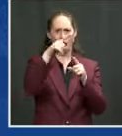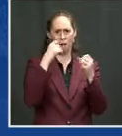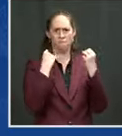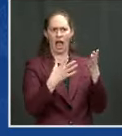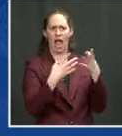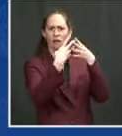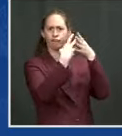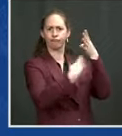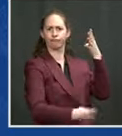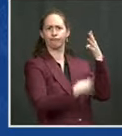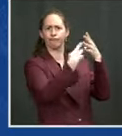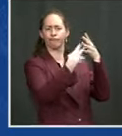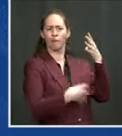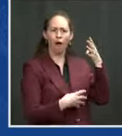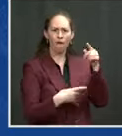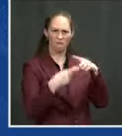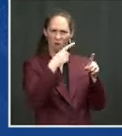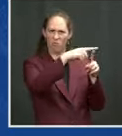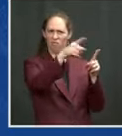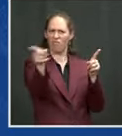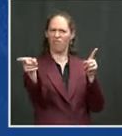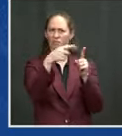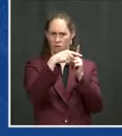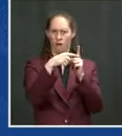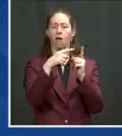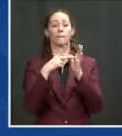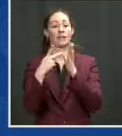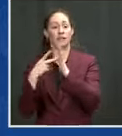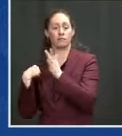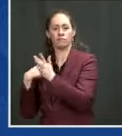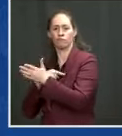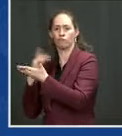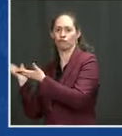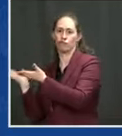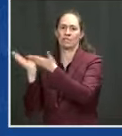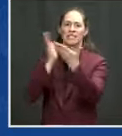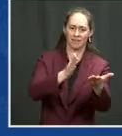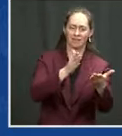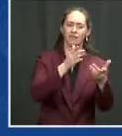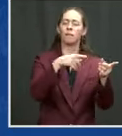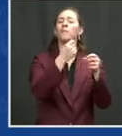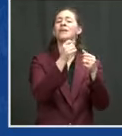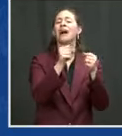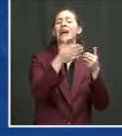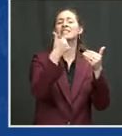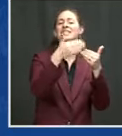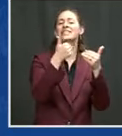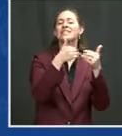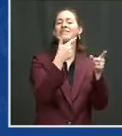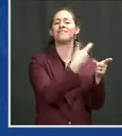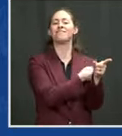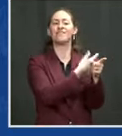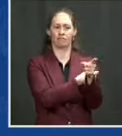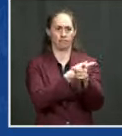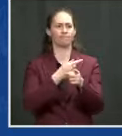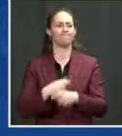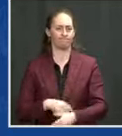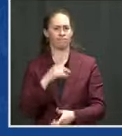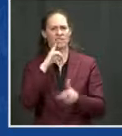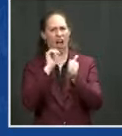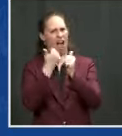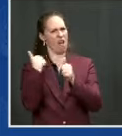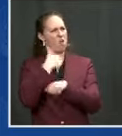access and delivery to those populations. And like every state, we use that system to do now walk ins and pop